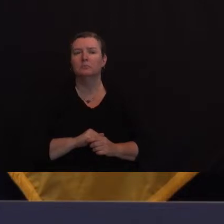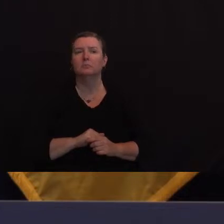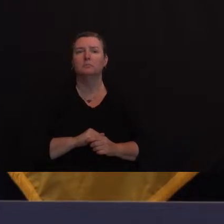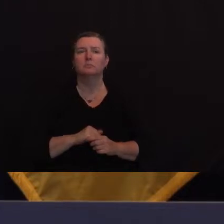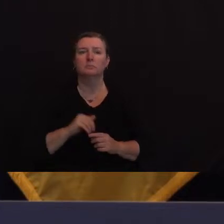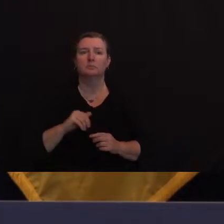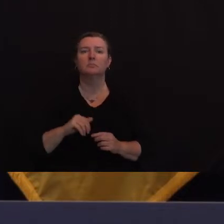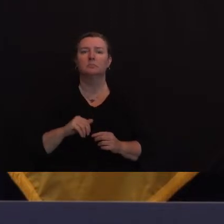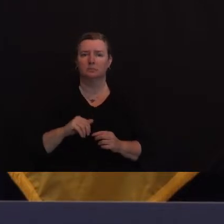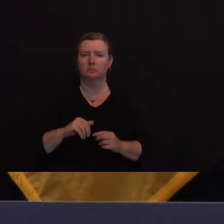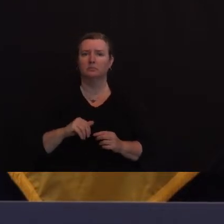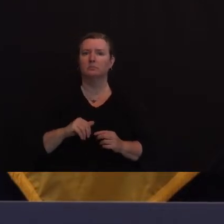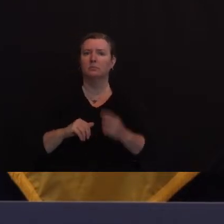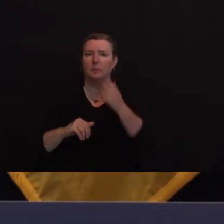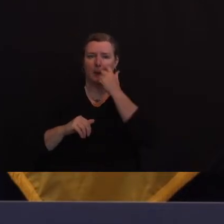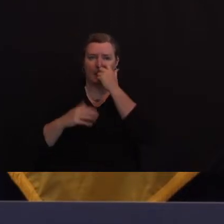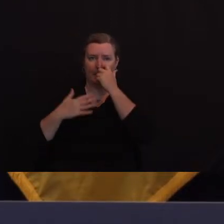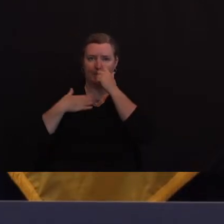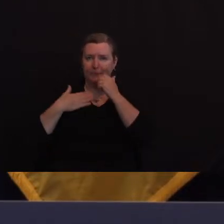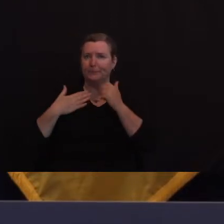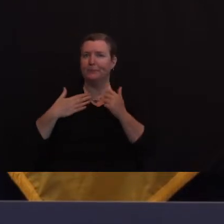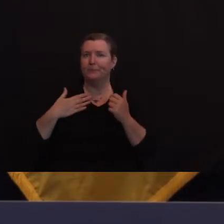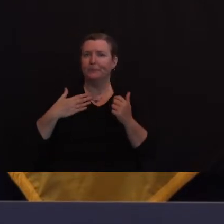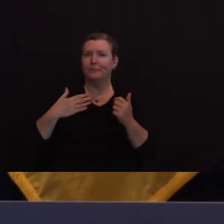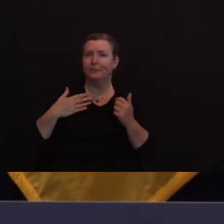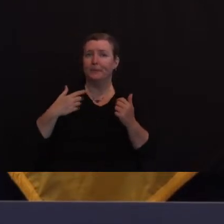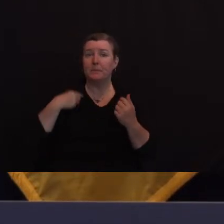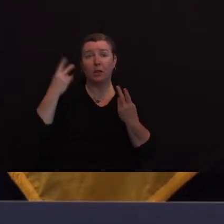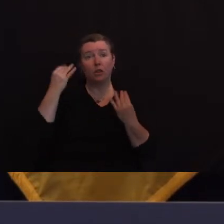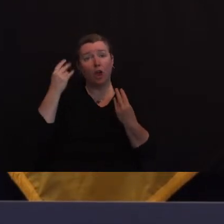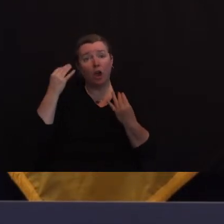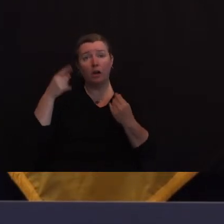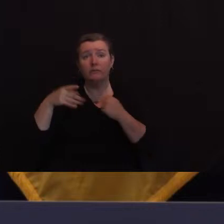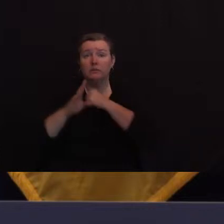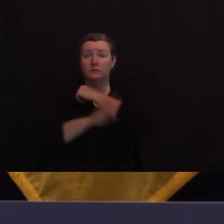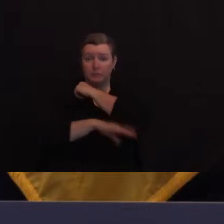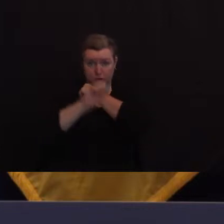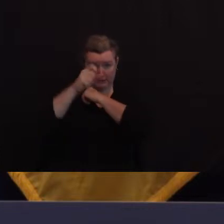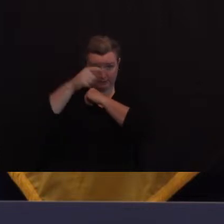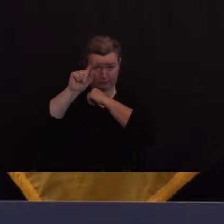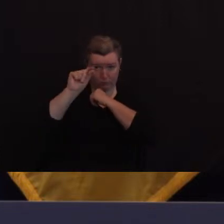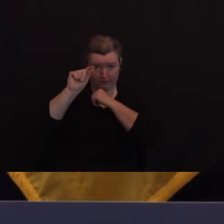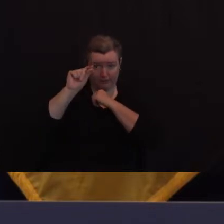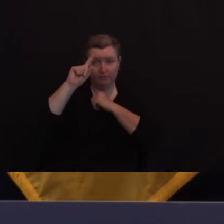on September 20th? So you answered the specific one to your question, which is